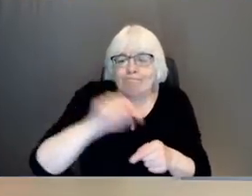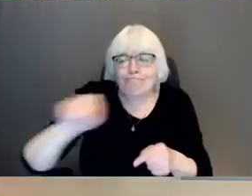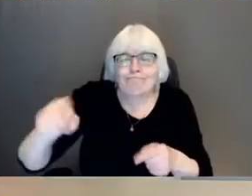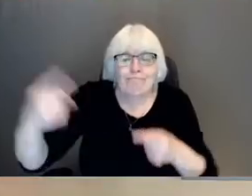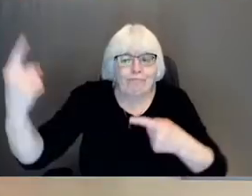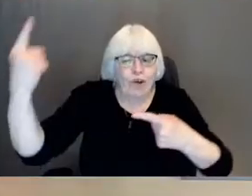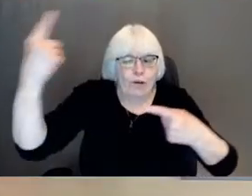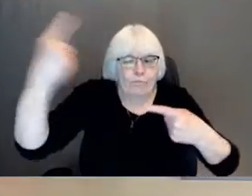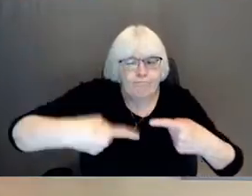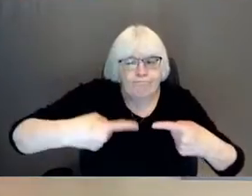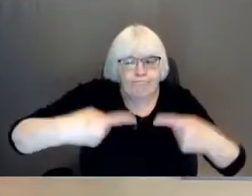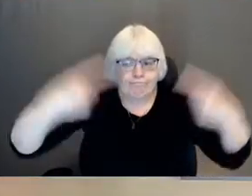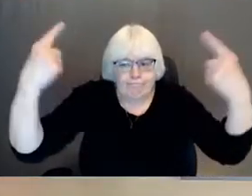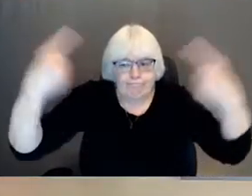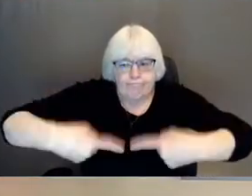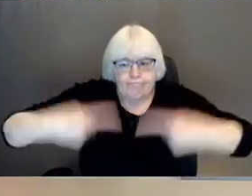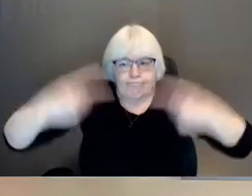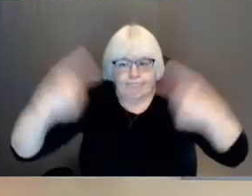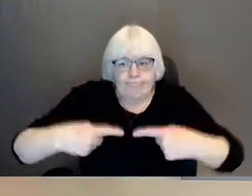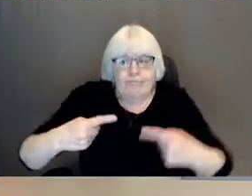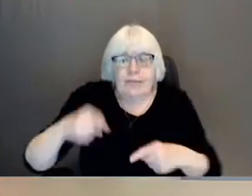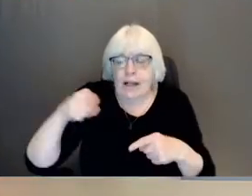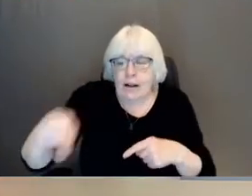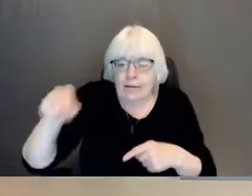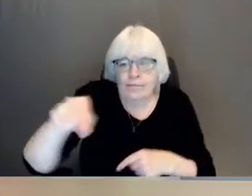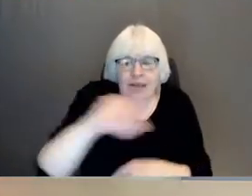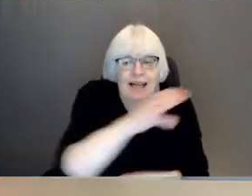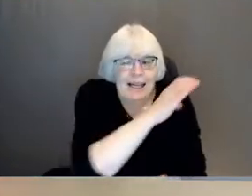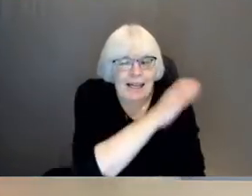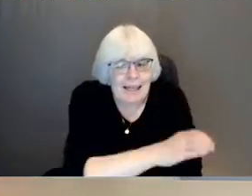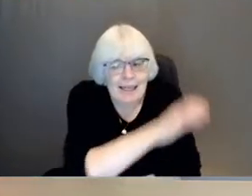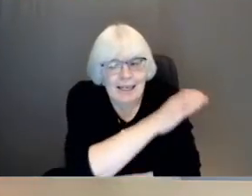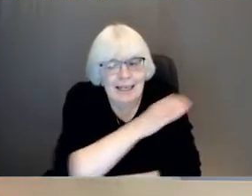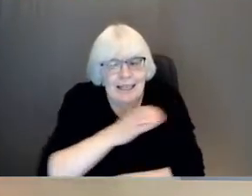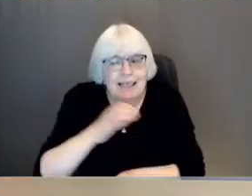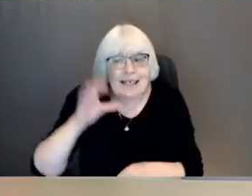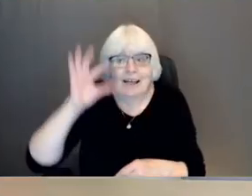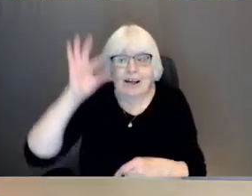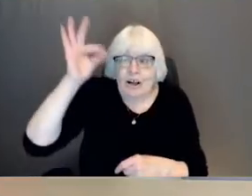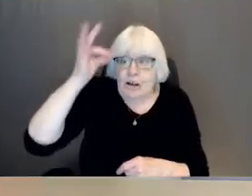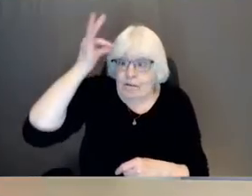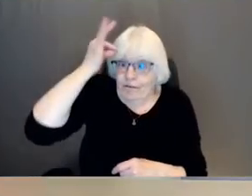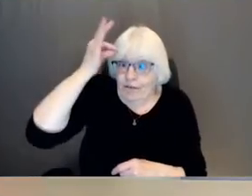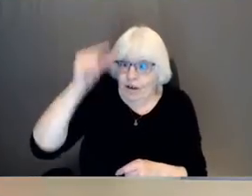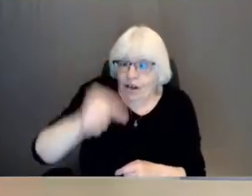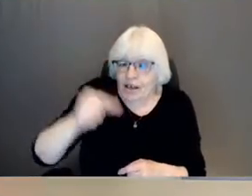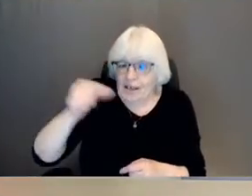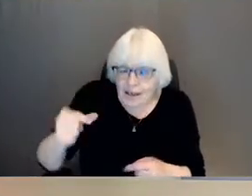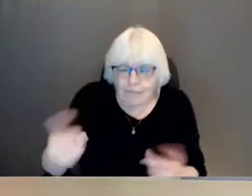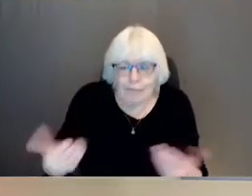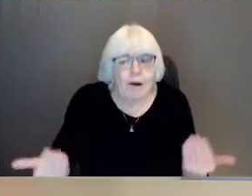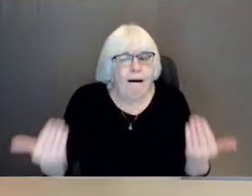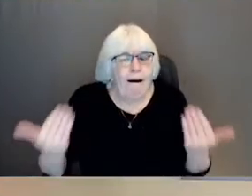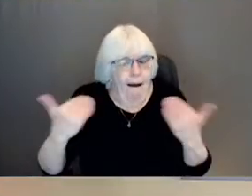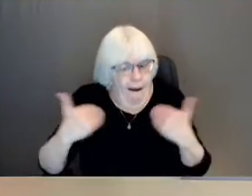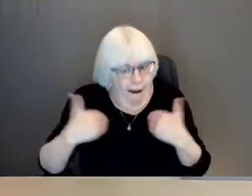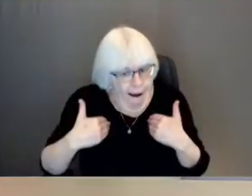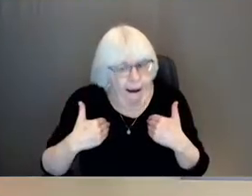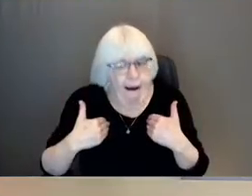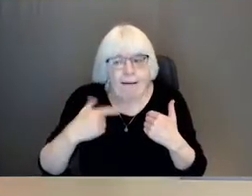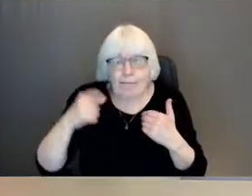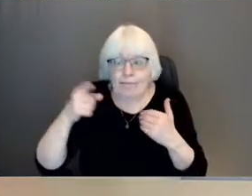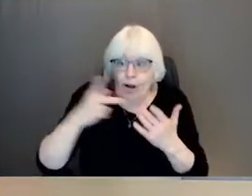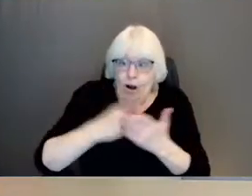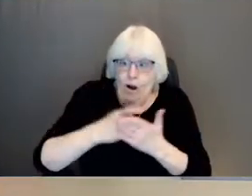The federal government offers a workplace rapid testing program for workplaces with over 200 employees. Employers can apply